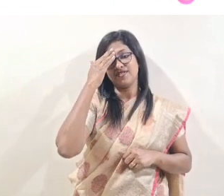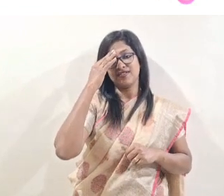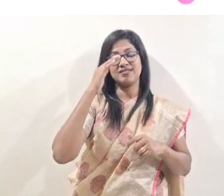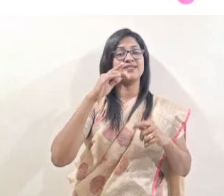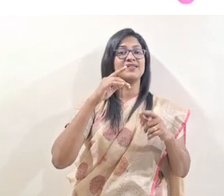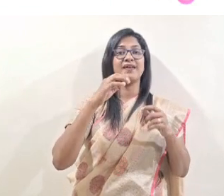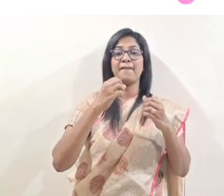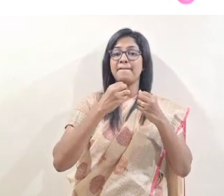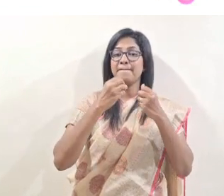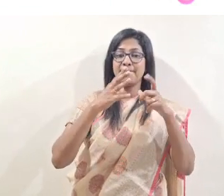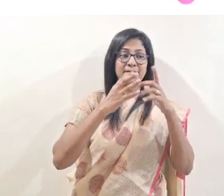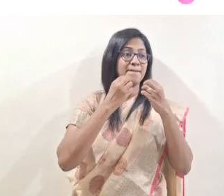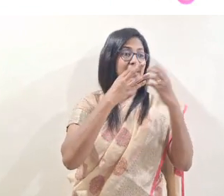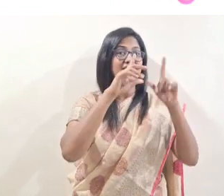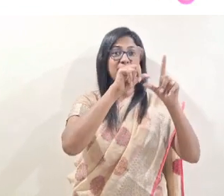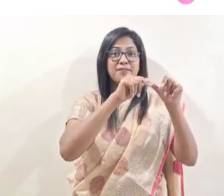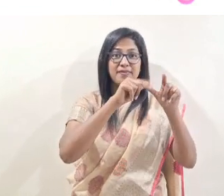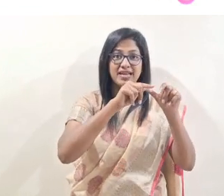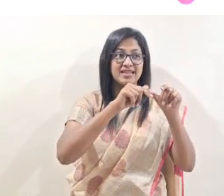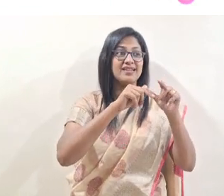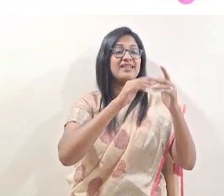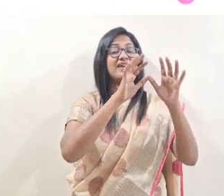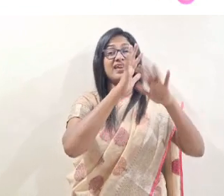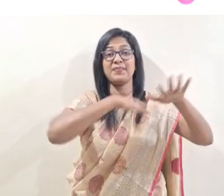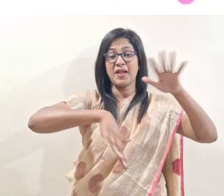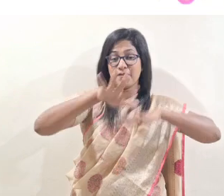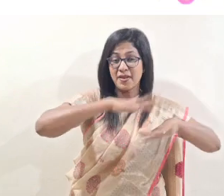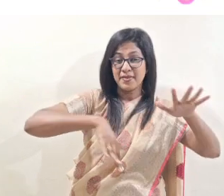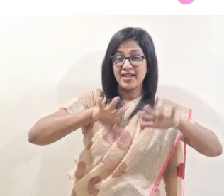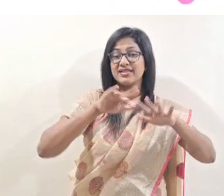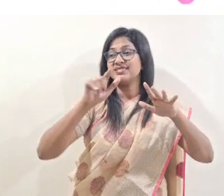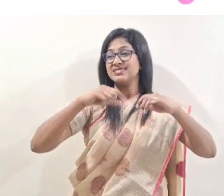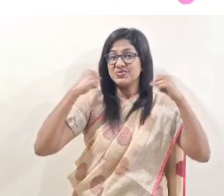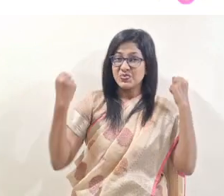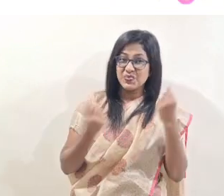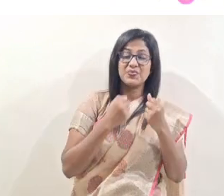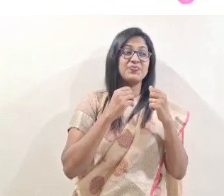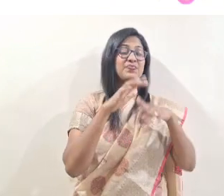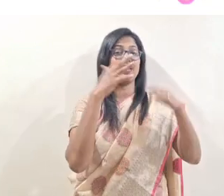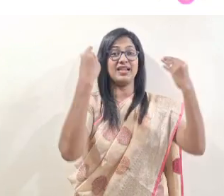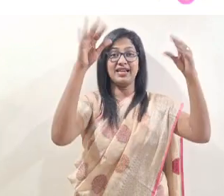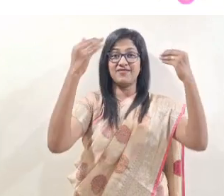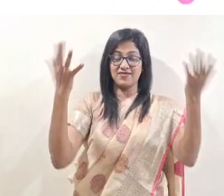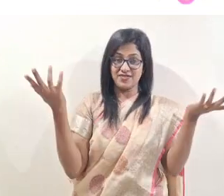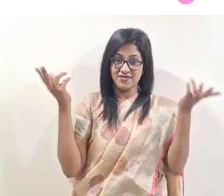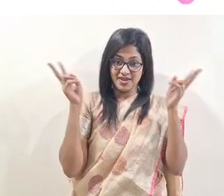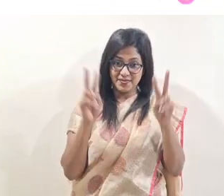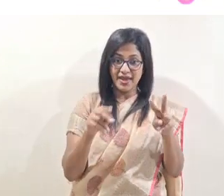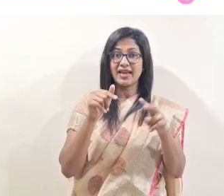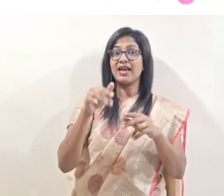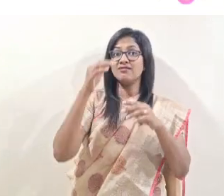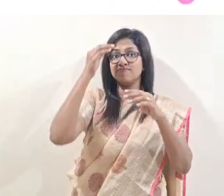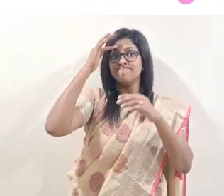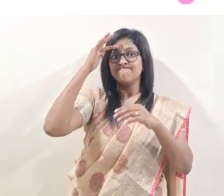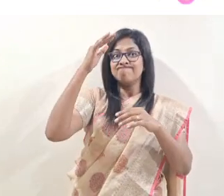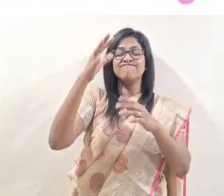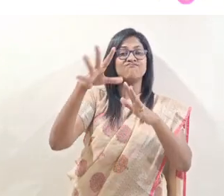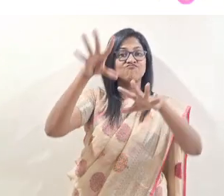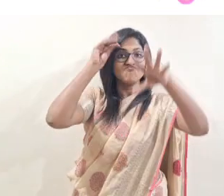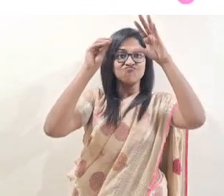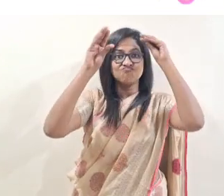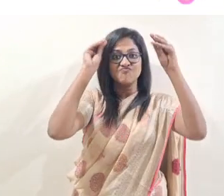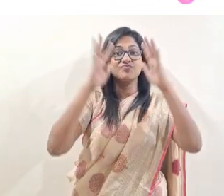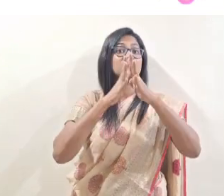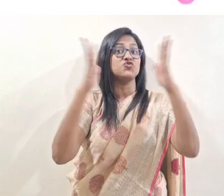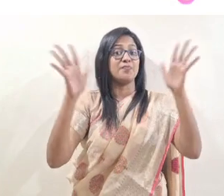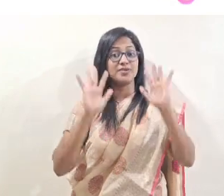compromise on many of their meetings, and they had to prepare for this, and very insightful views we have got. So I really thank